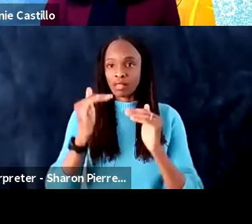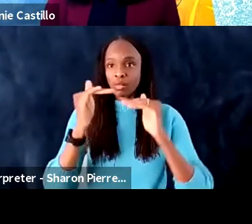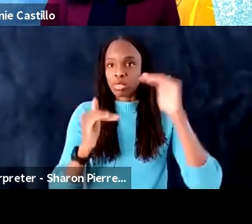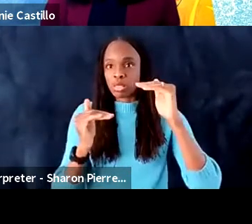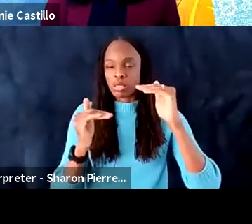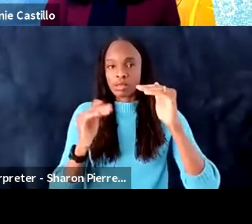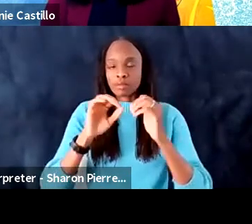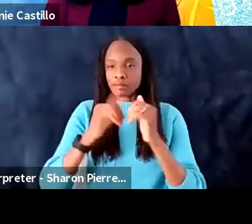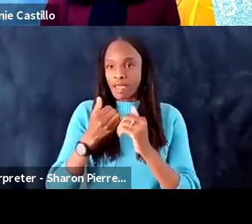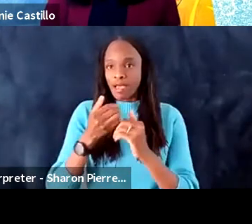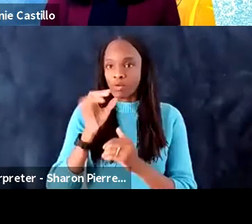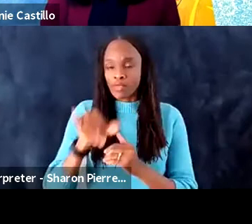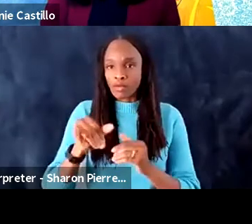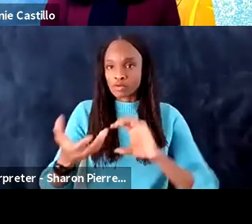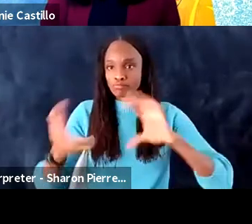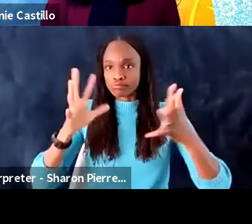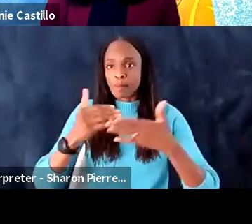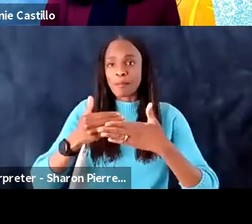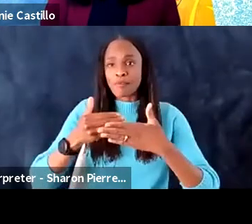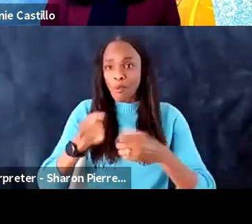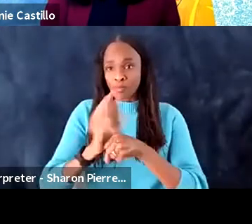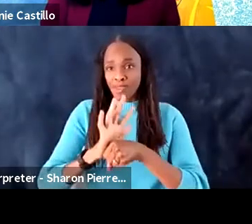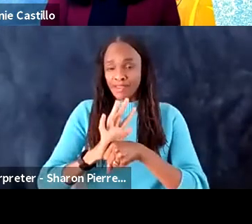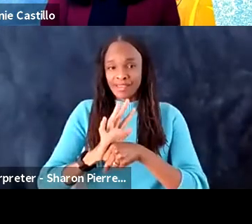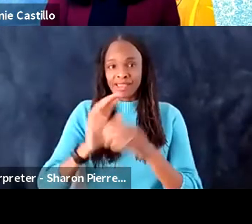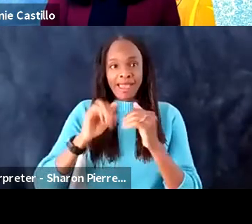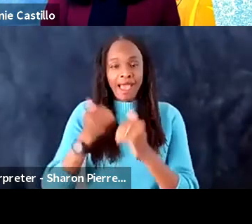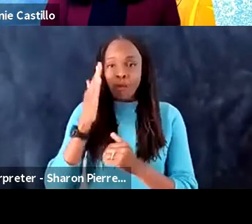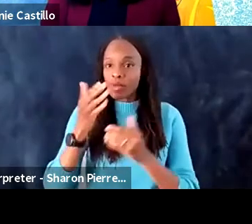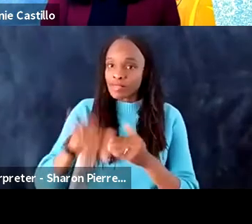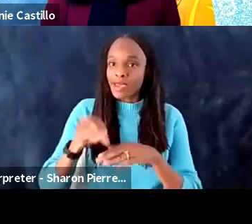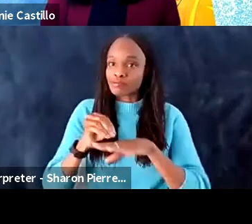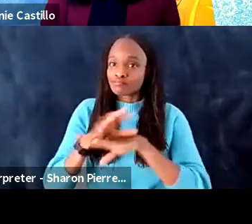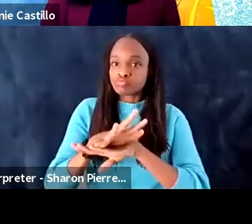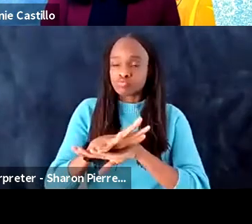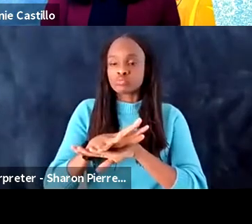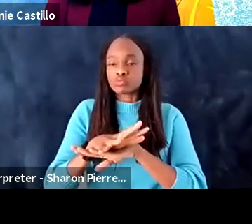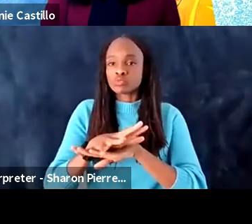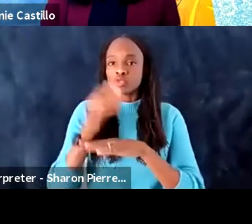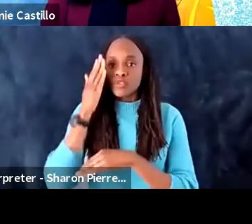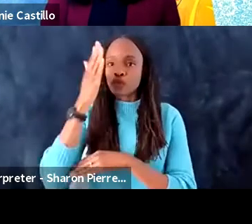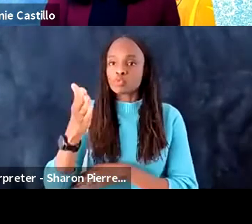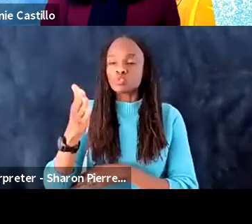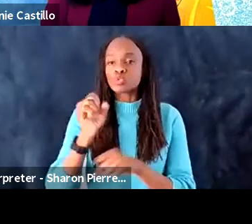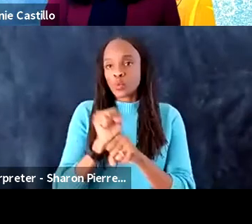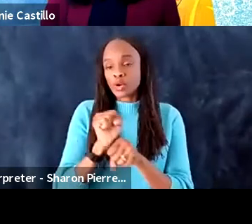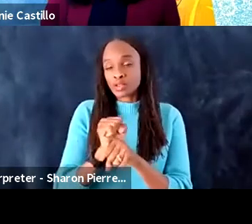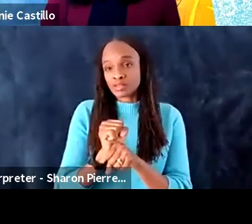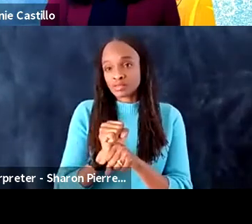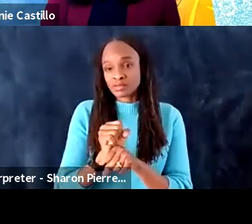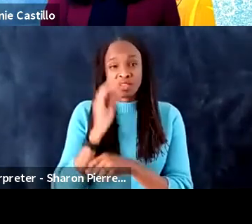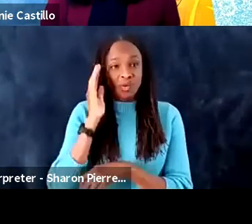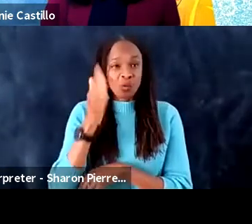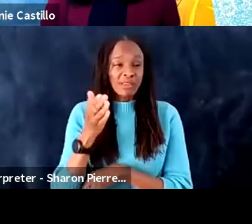even before the pandemic, right? How is that going to shape the future of work? And, you know, is it gonna